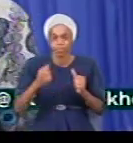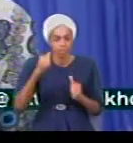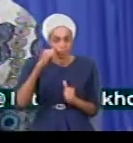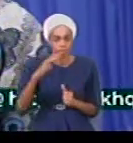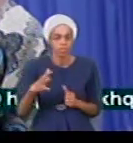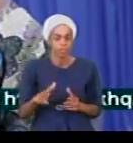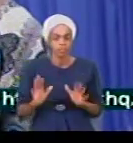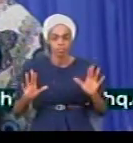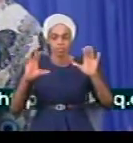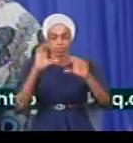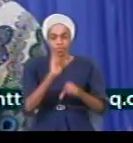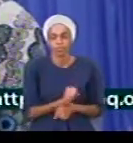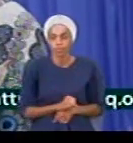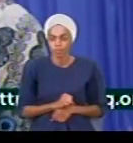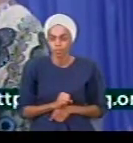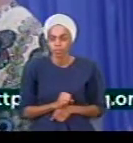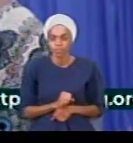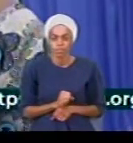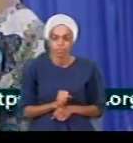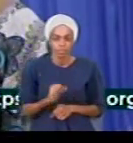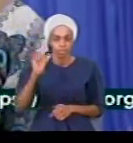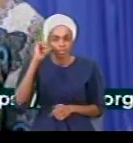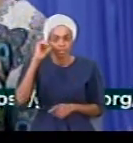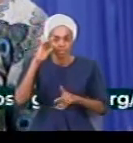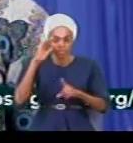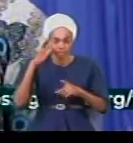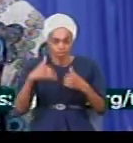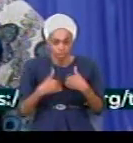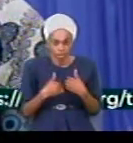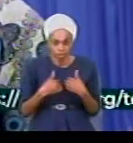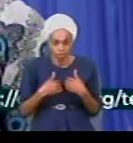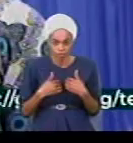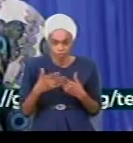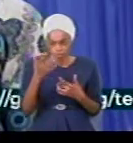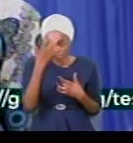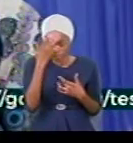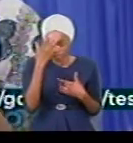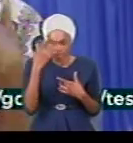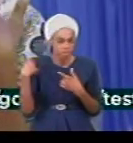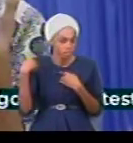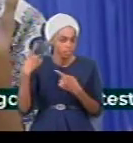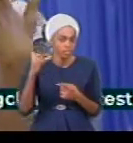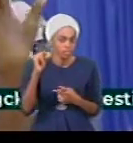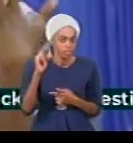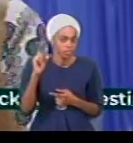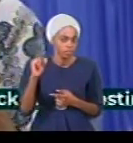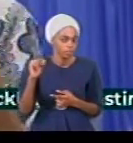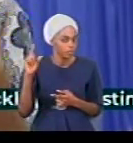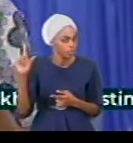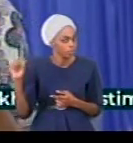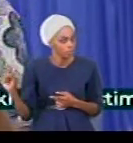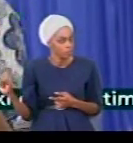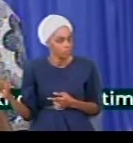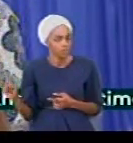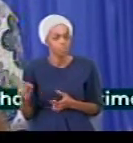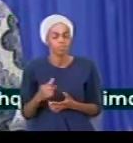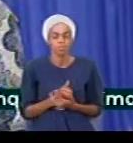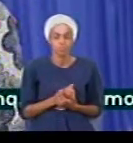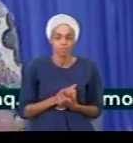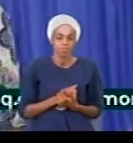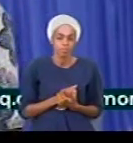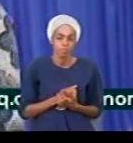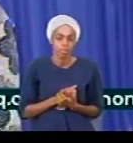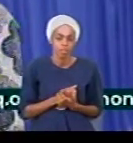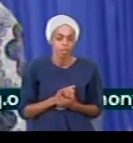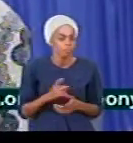and I couldn't see anything because of financial issues but miraculously this I told him 2022